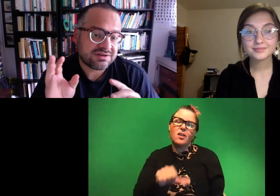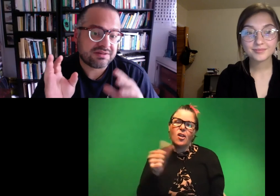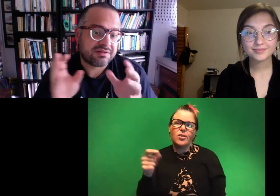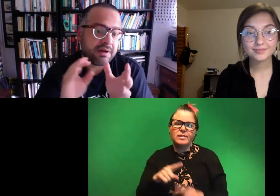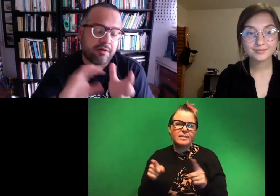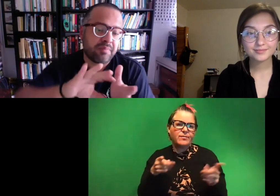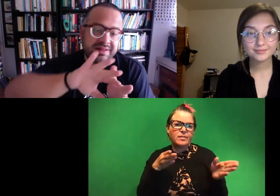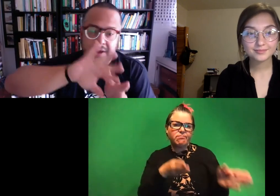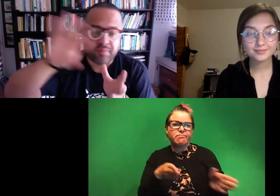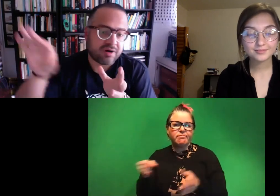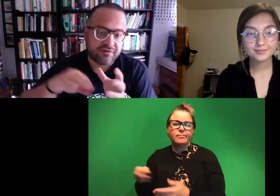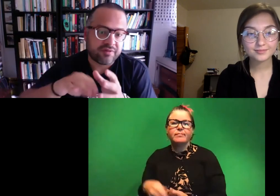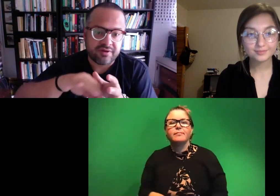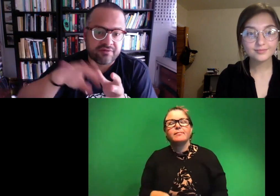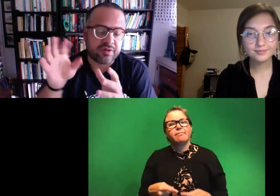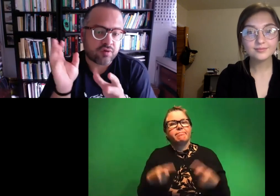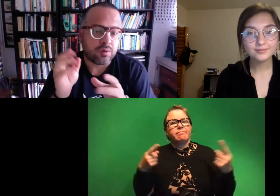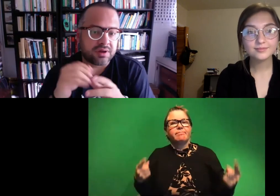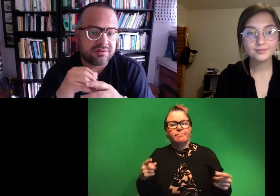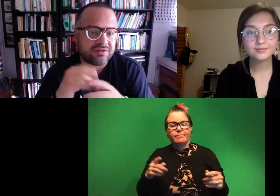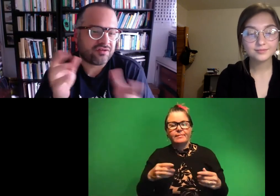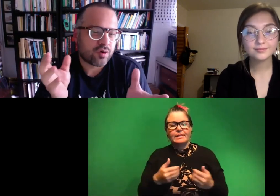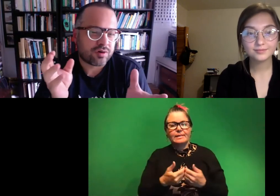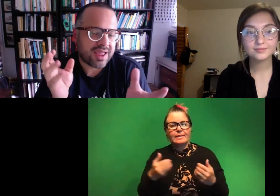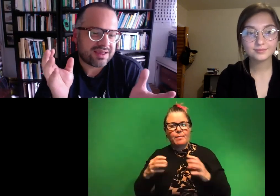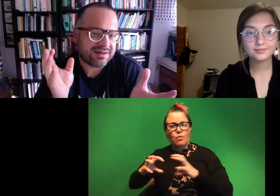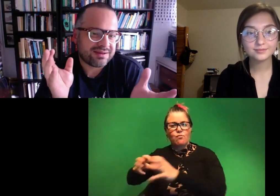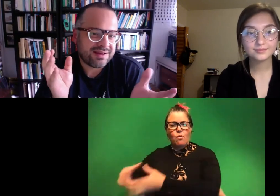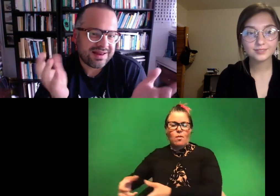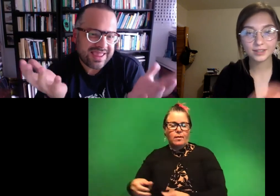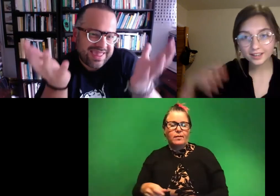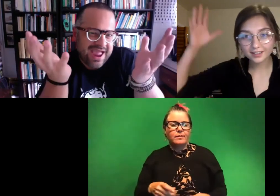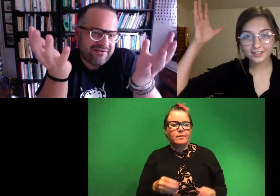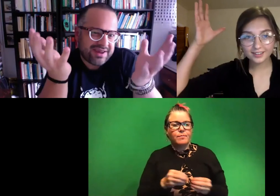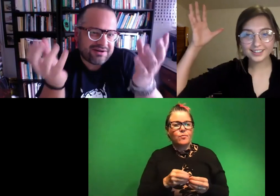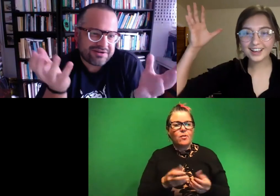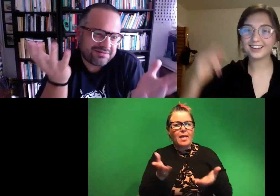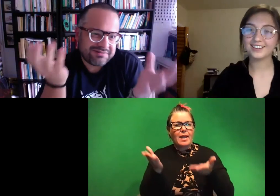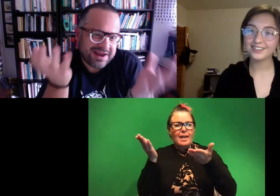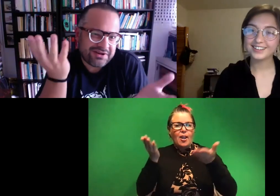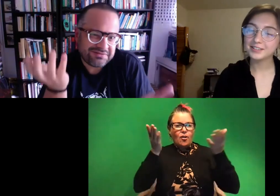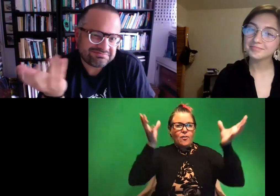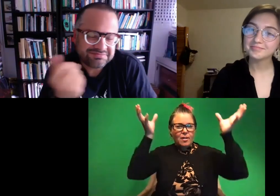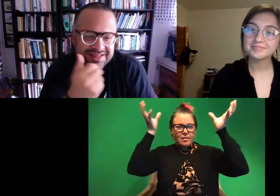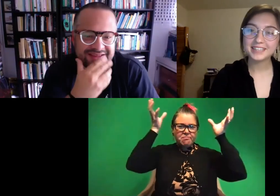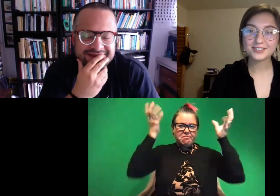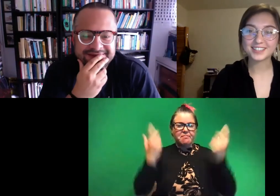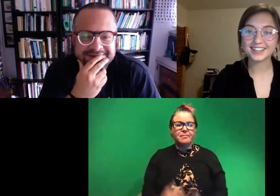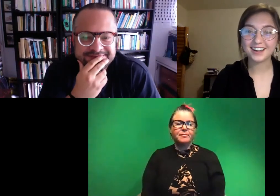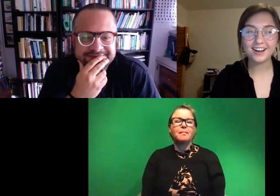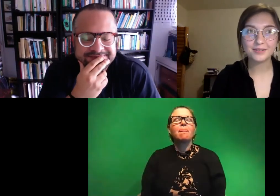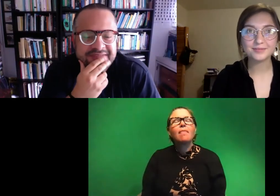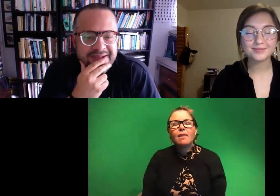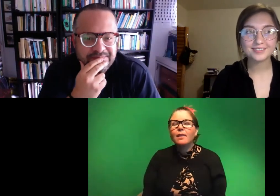strategy, completely apart from the rolling. This is more like carrying, or yeah. I don't know.